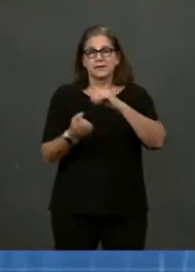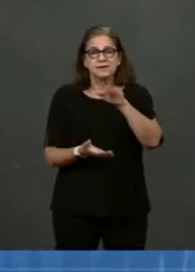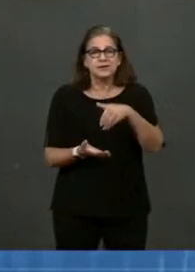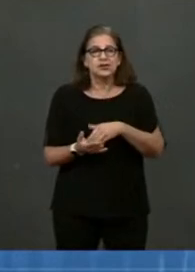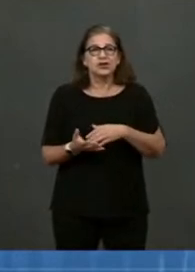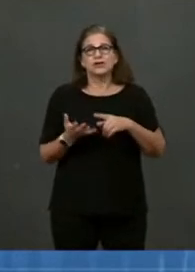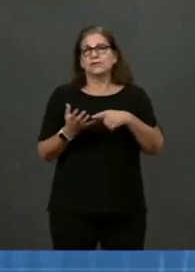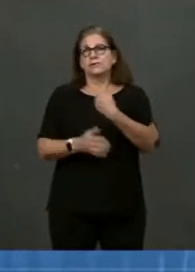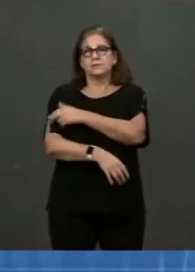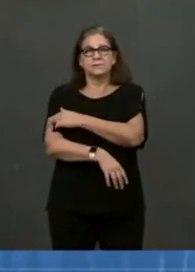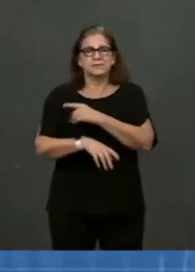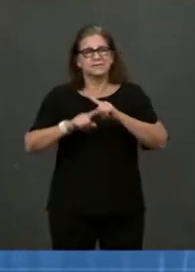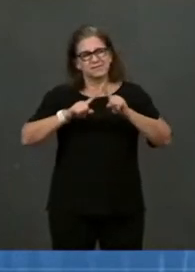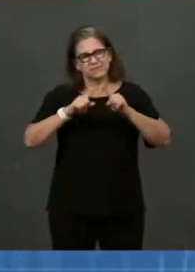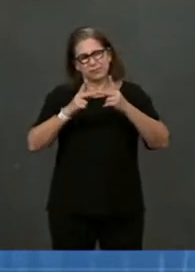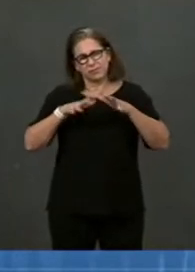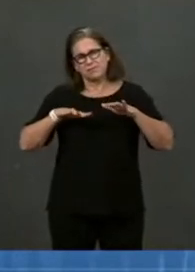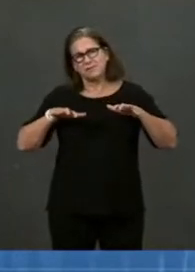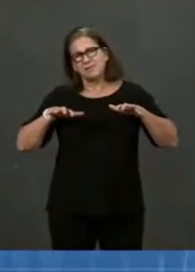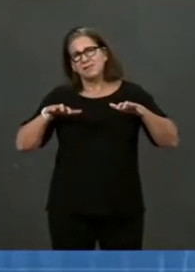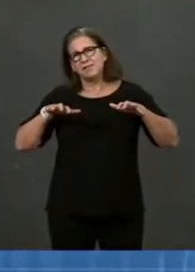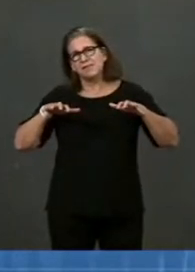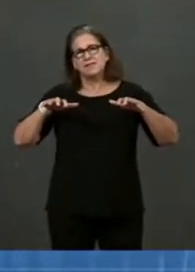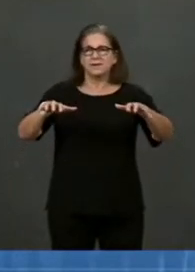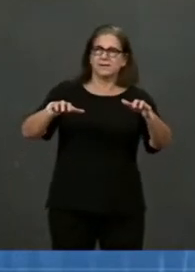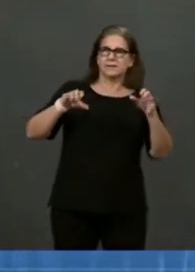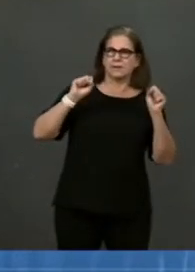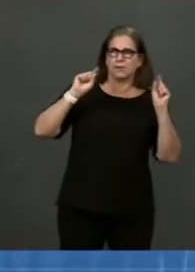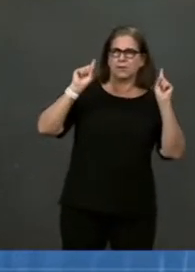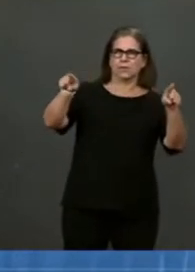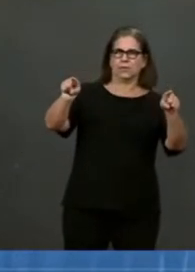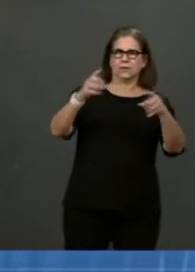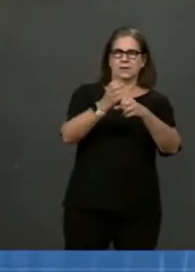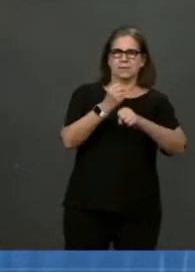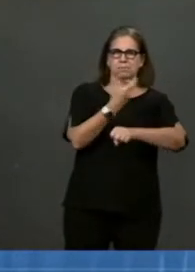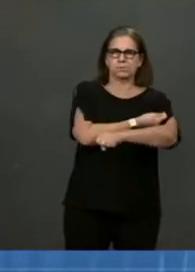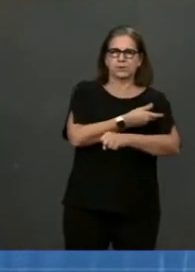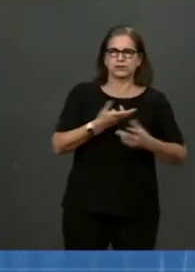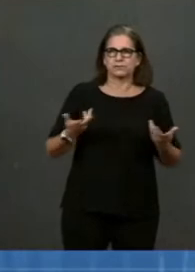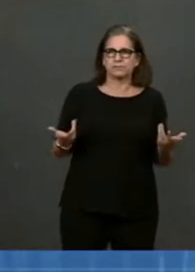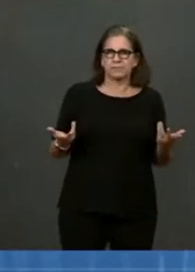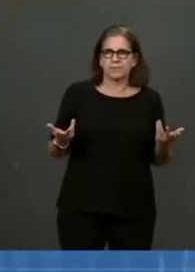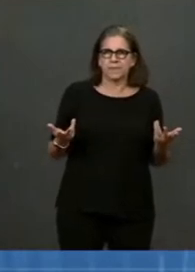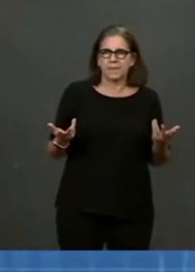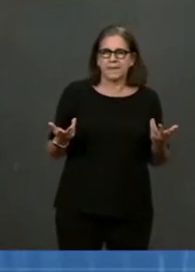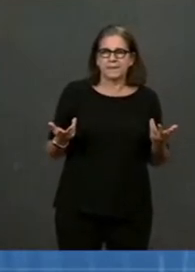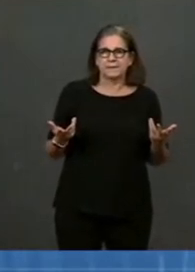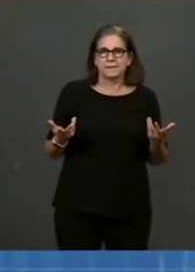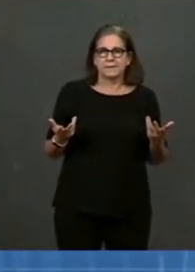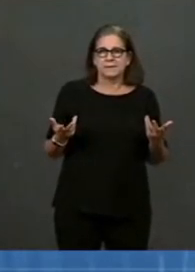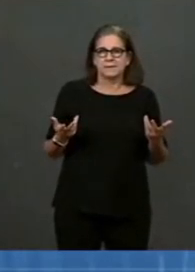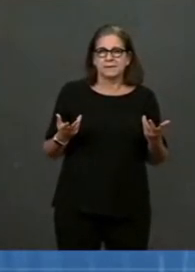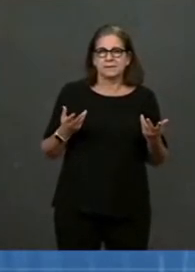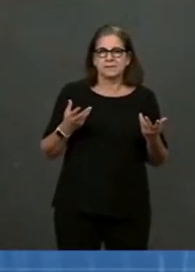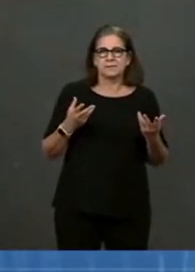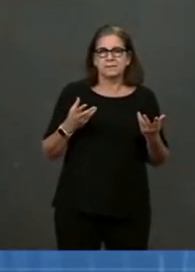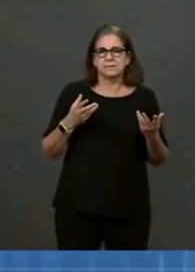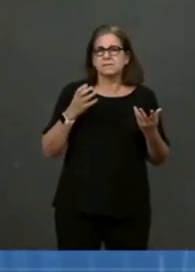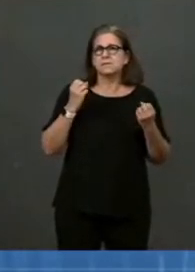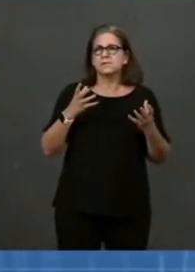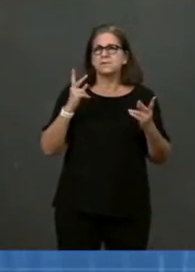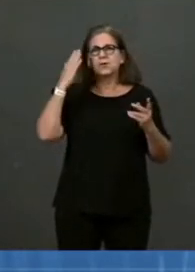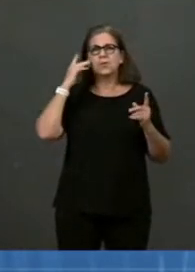sites. 90% of Americans live within 5 miles of a vaccine site. We've worked with